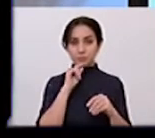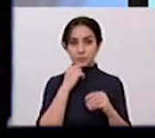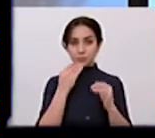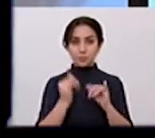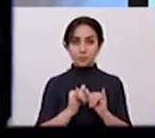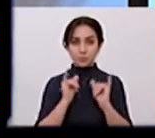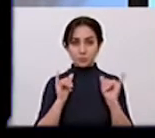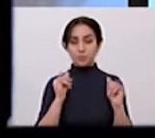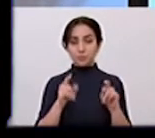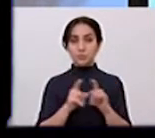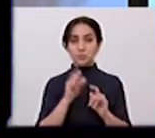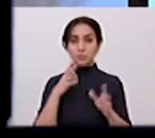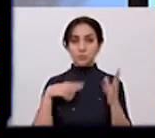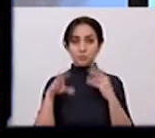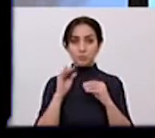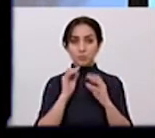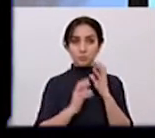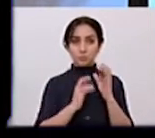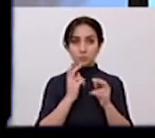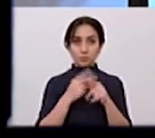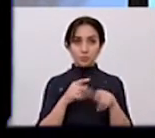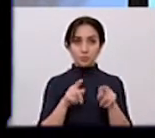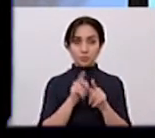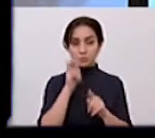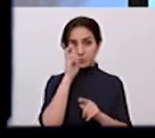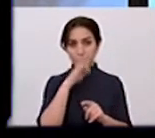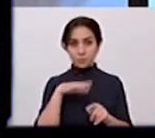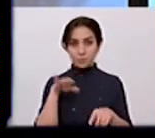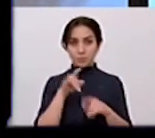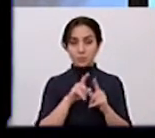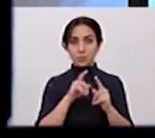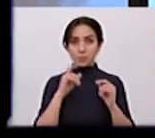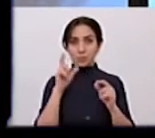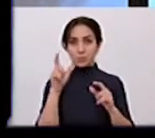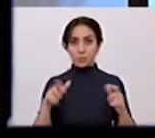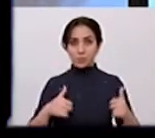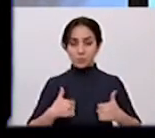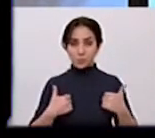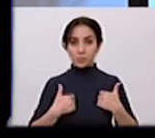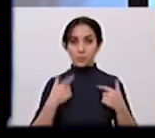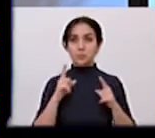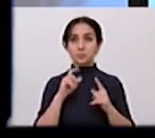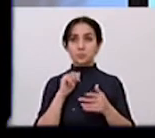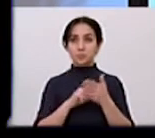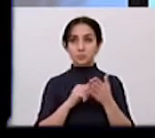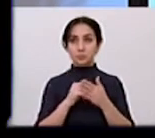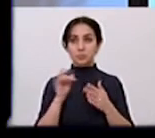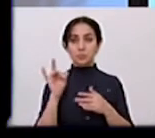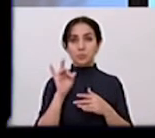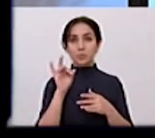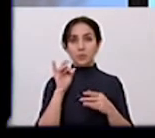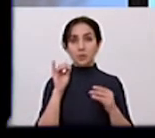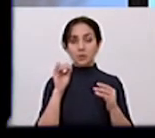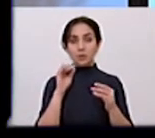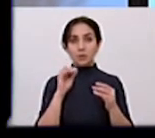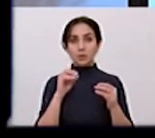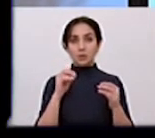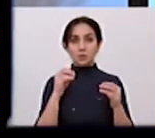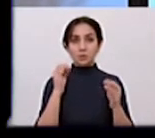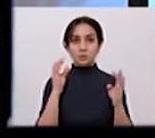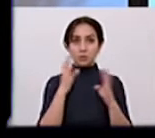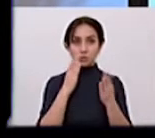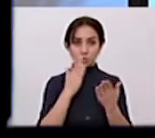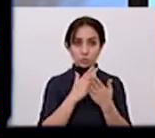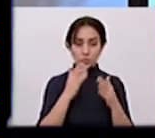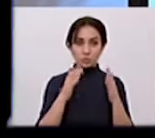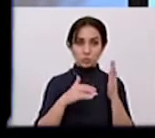rivojlanishi natijasida bugun butun dunyo bugun mana shu mamlakatlarga aholisi intilmoqda. Nimaga? Sababi bu yerda resurs bor, iqtisodiy o'sish bor,